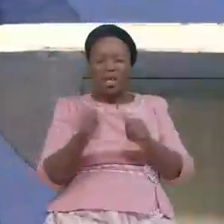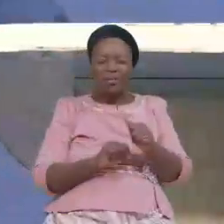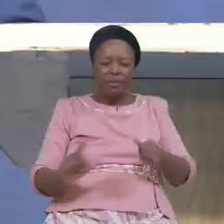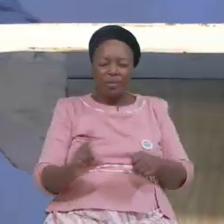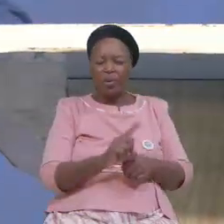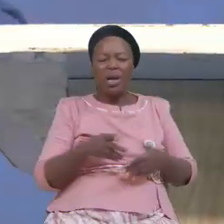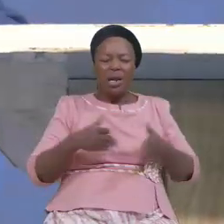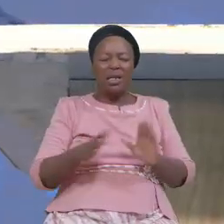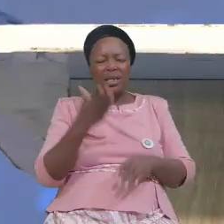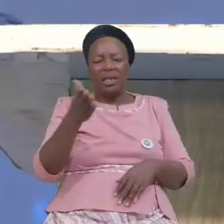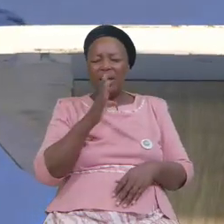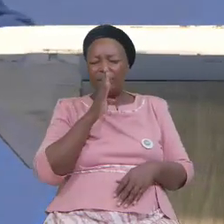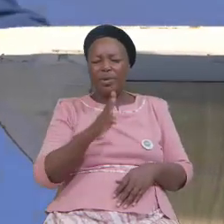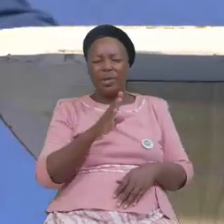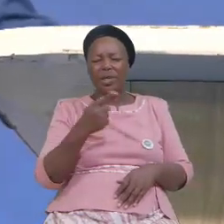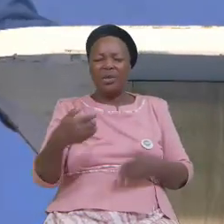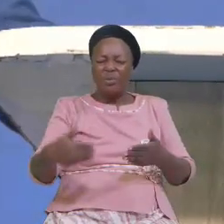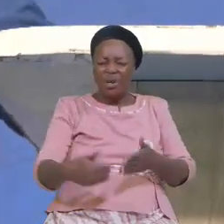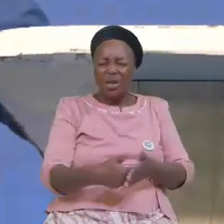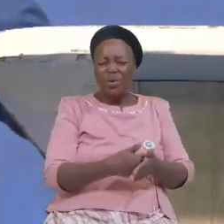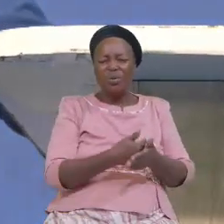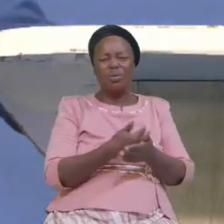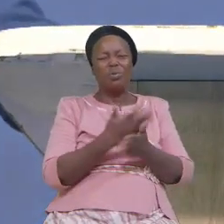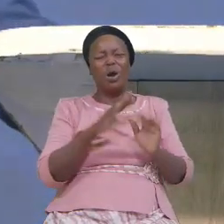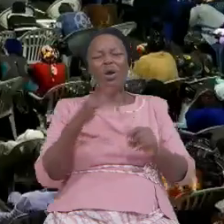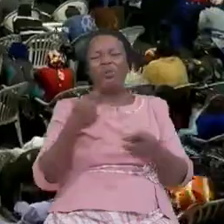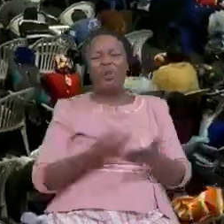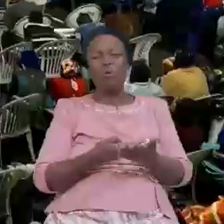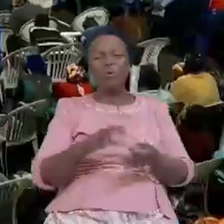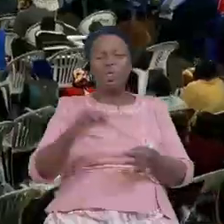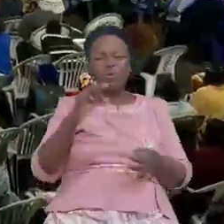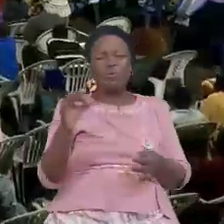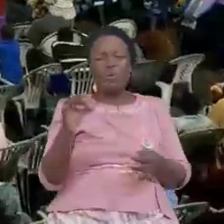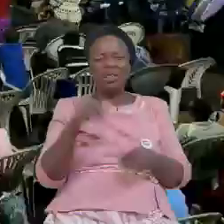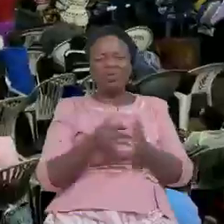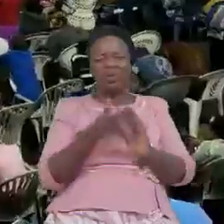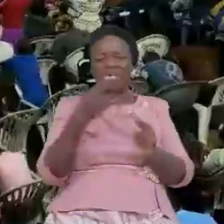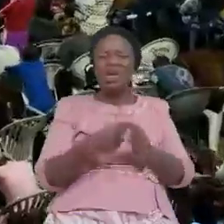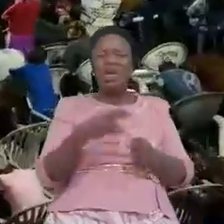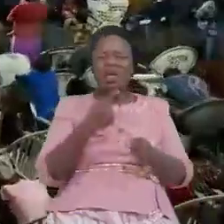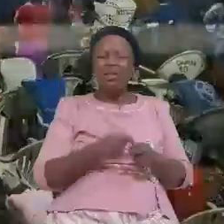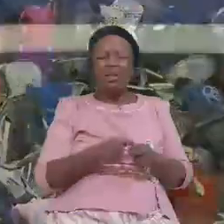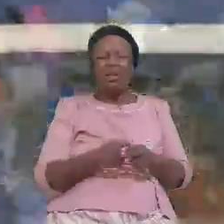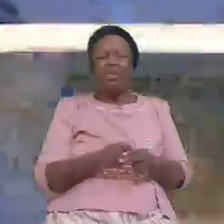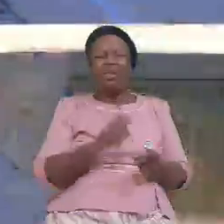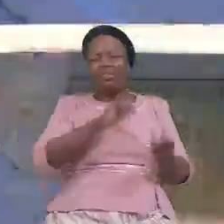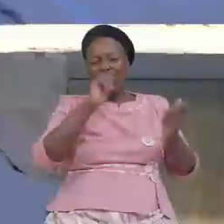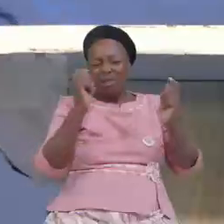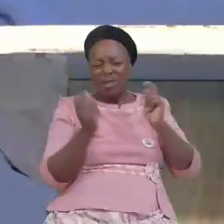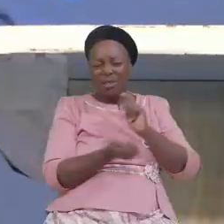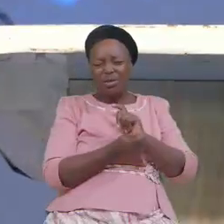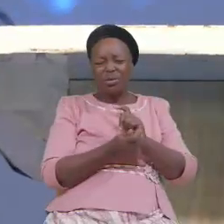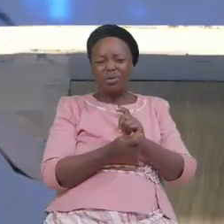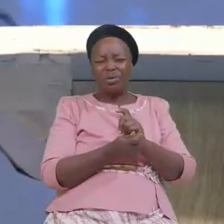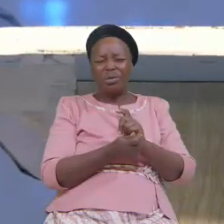be the renewal of the Holy Spirit, the regeneration of